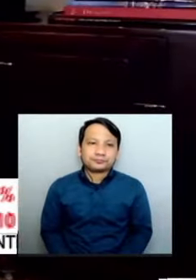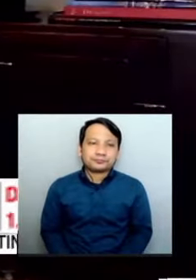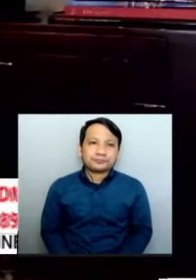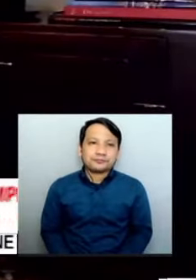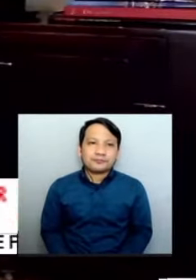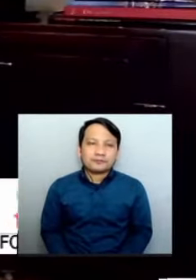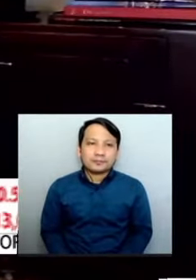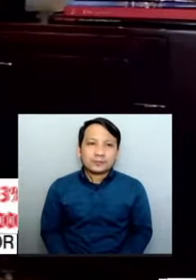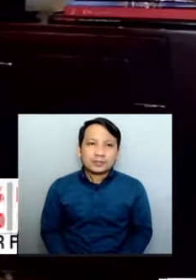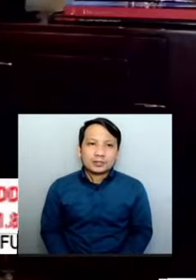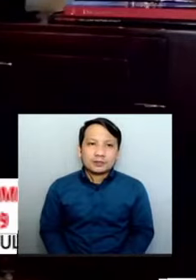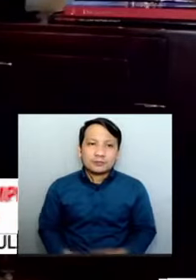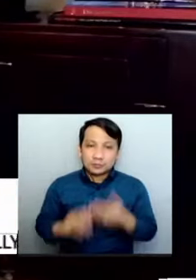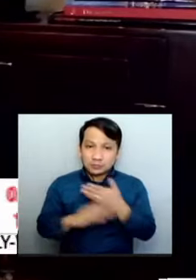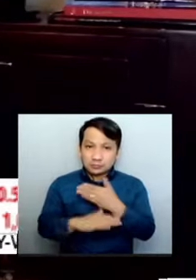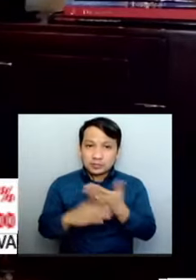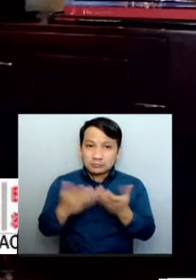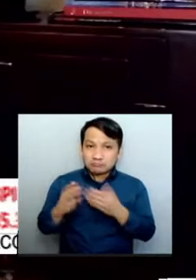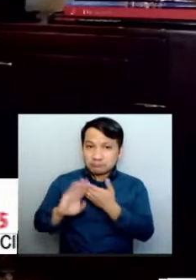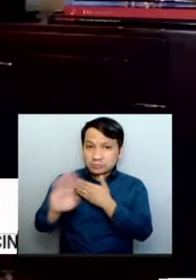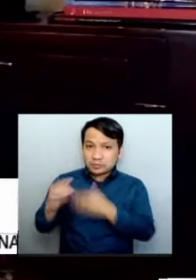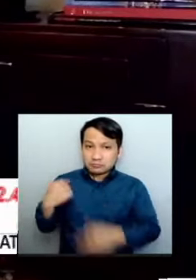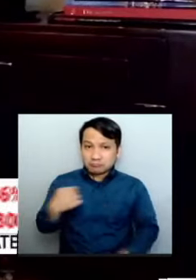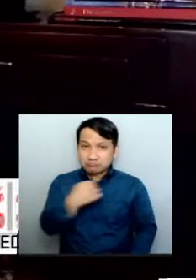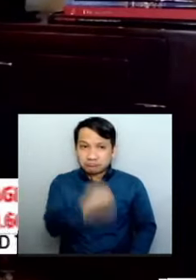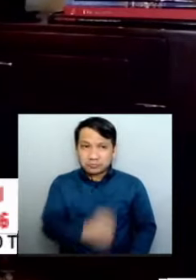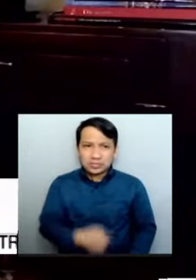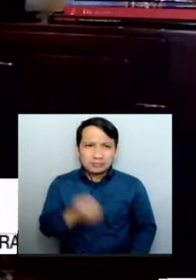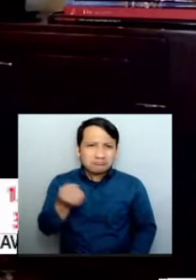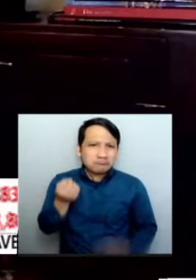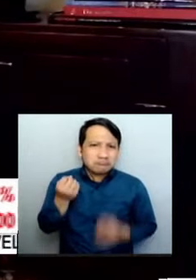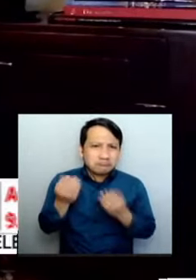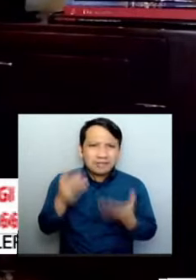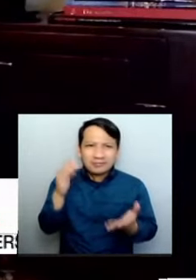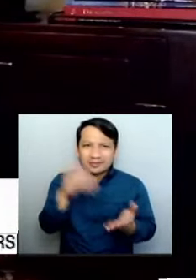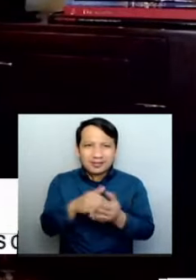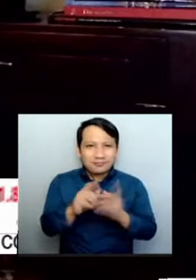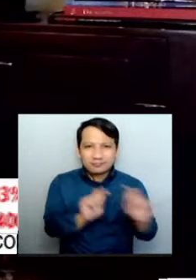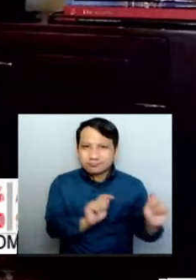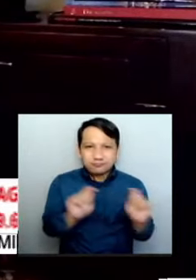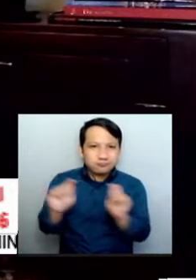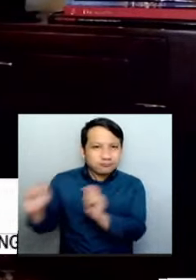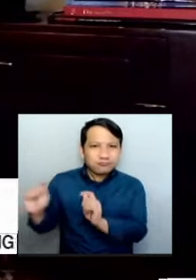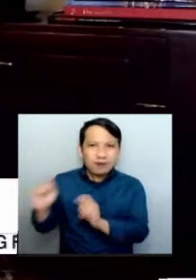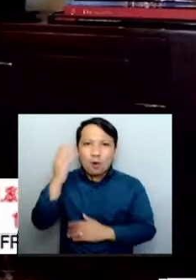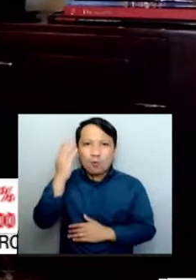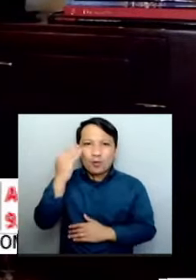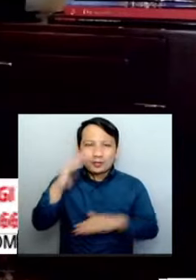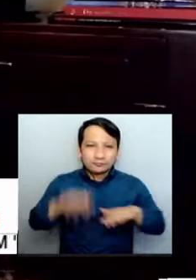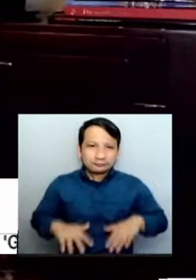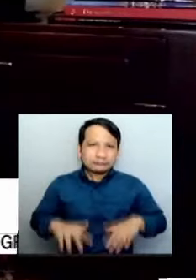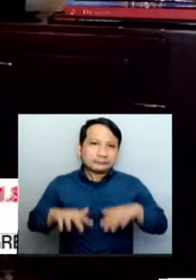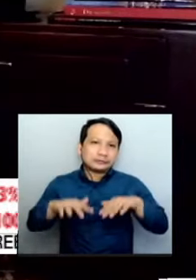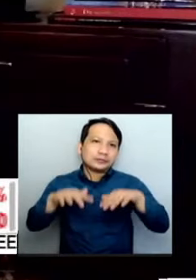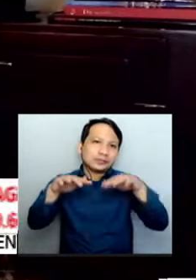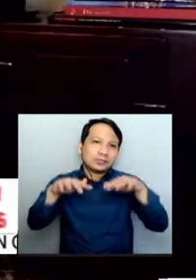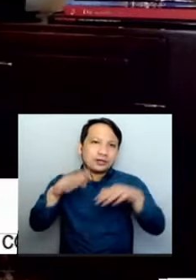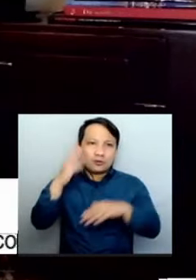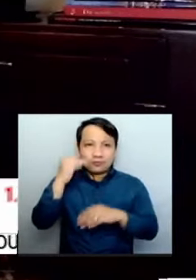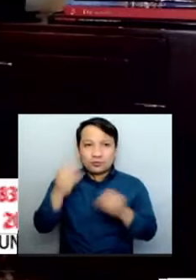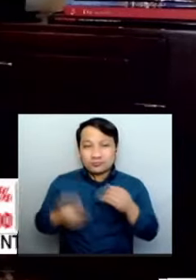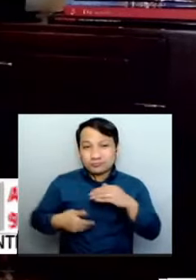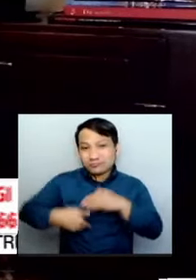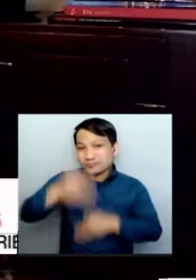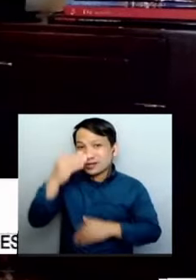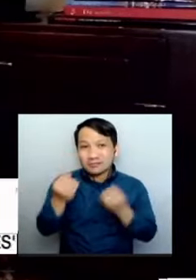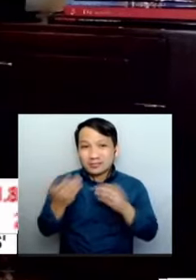Back with more news. Over in China, tens of thousands are evacuated from flood-hit regions as the death toll there rises